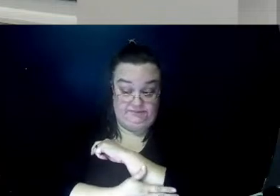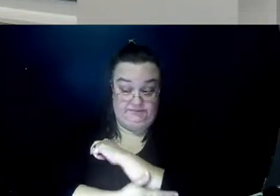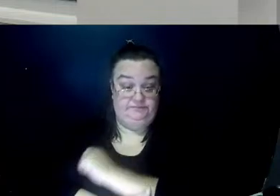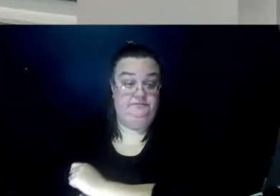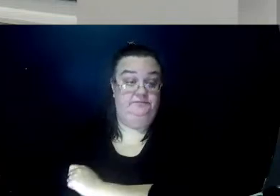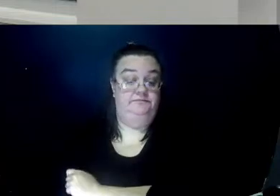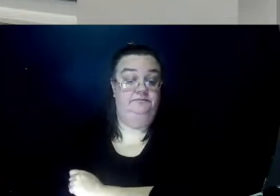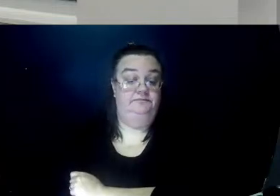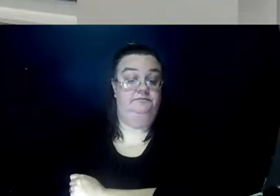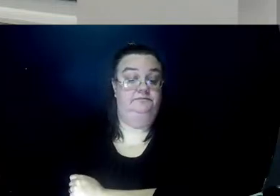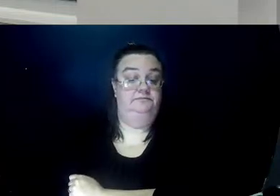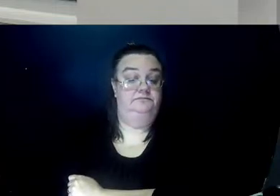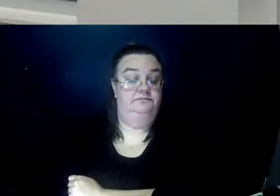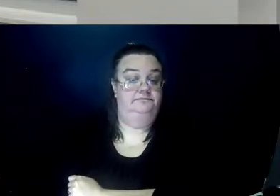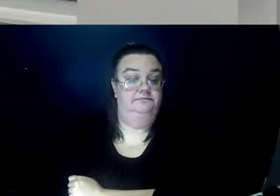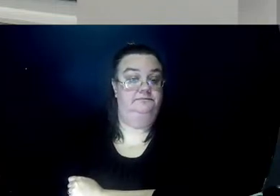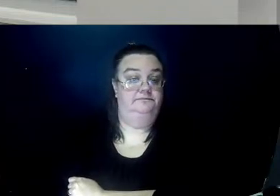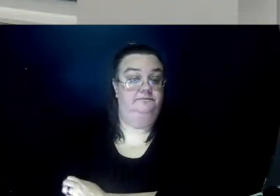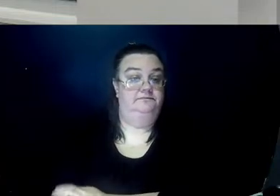Now,